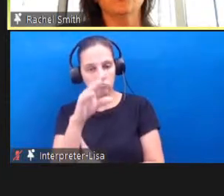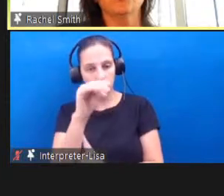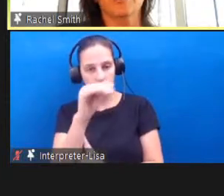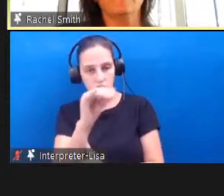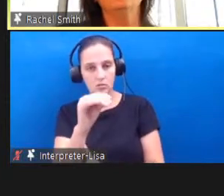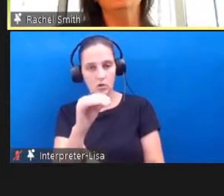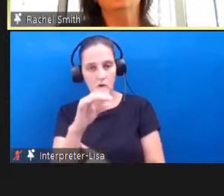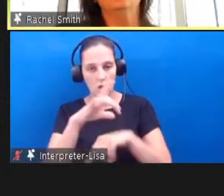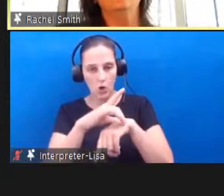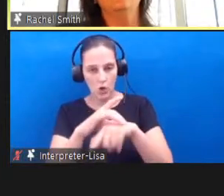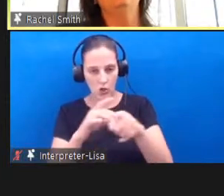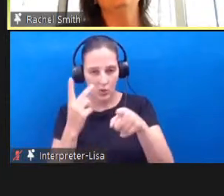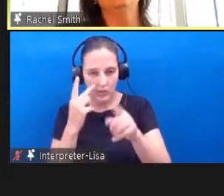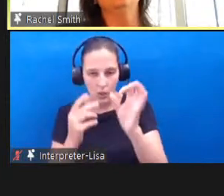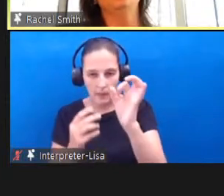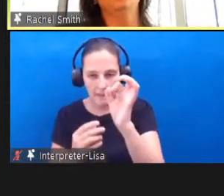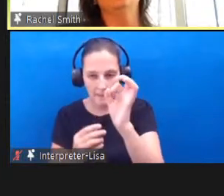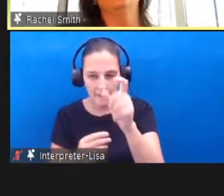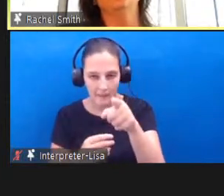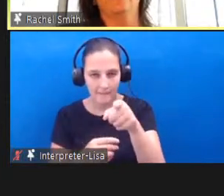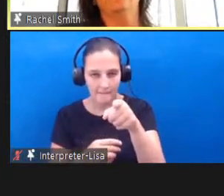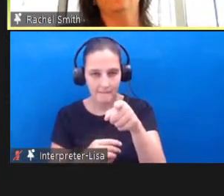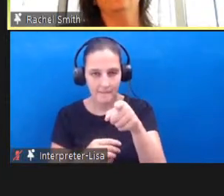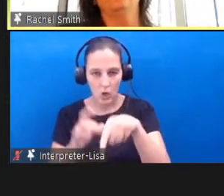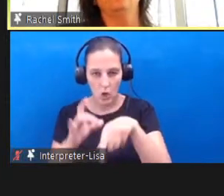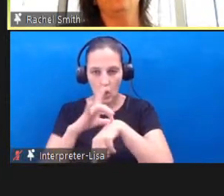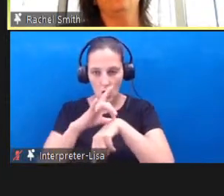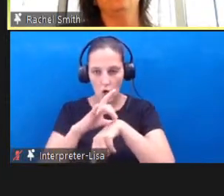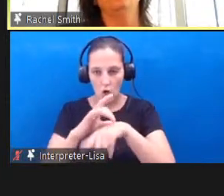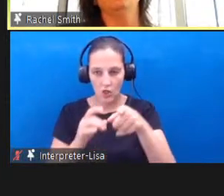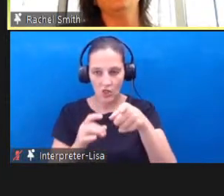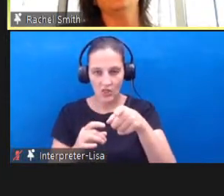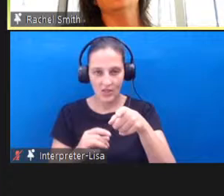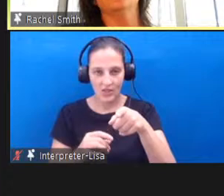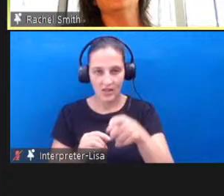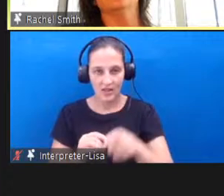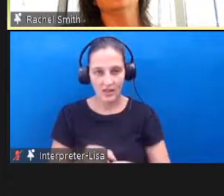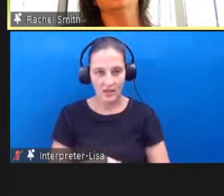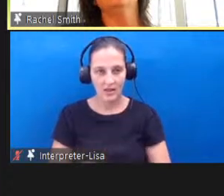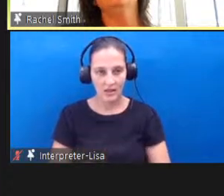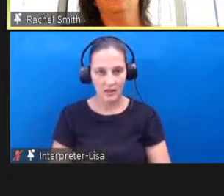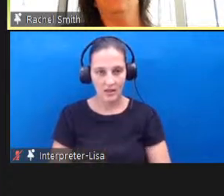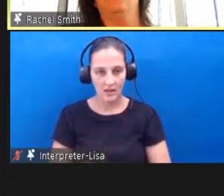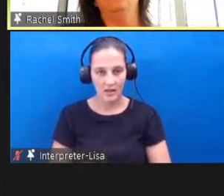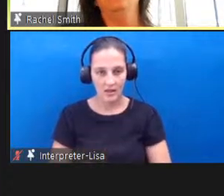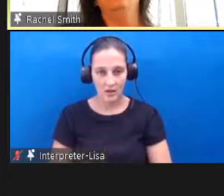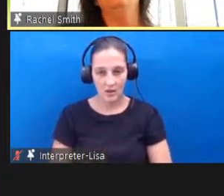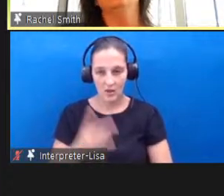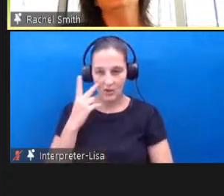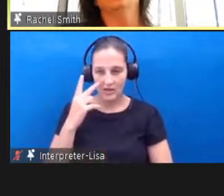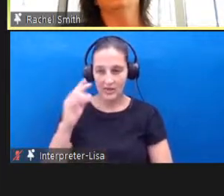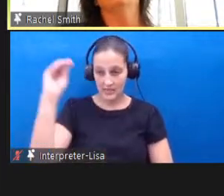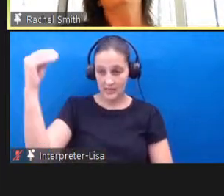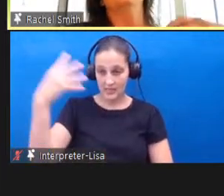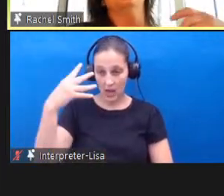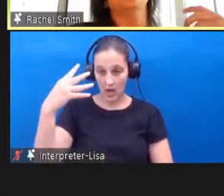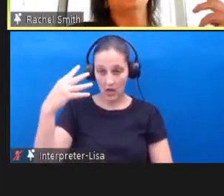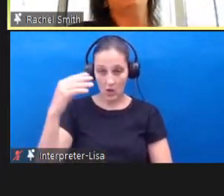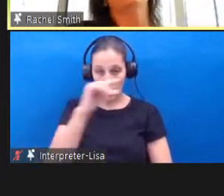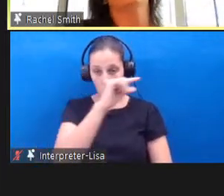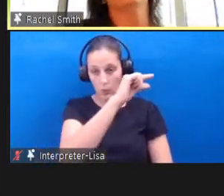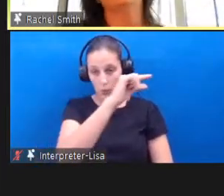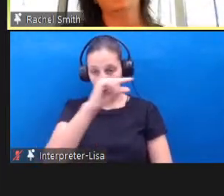this little dot. And this is what it looked like. It was essentially a sunbeam. And this was Earth. And